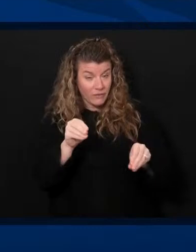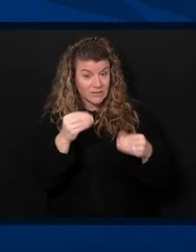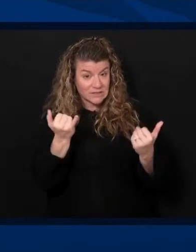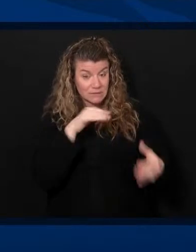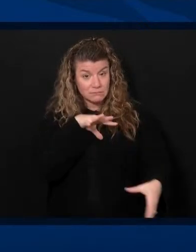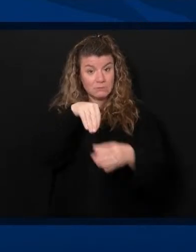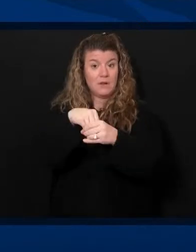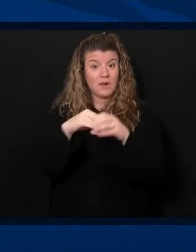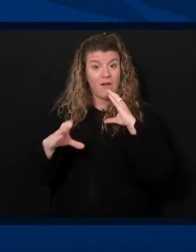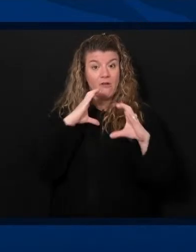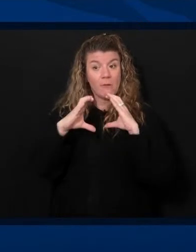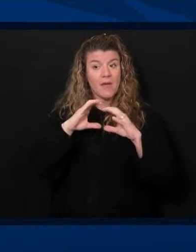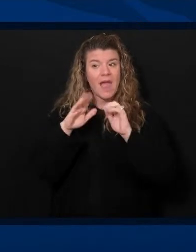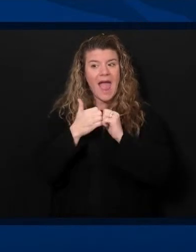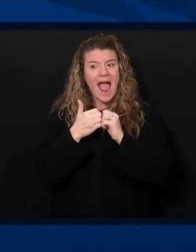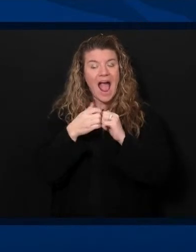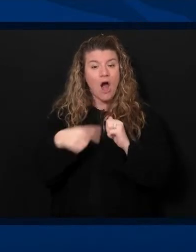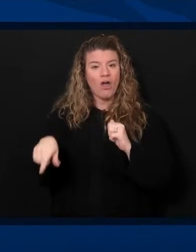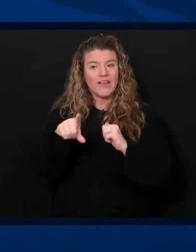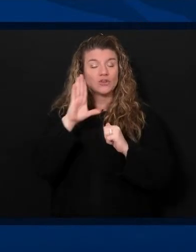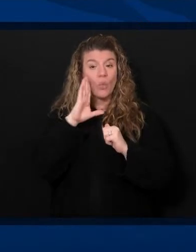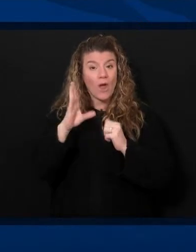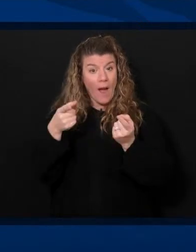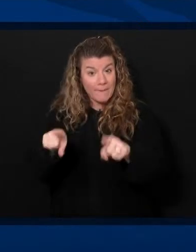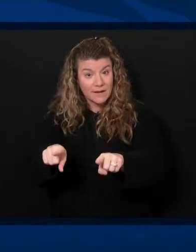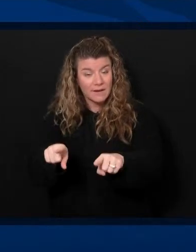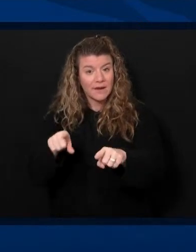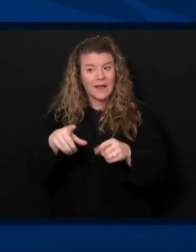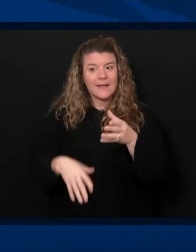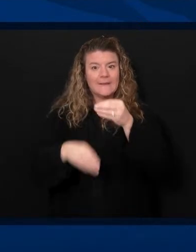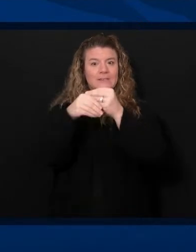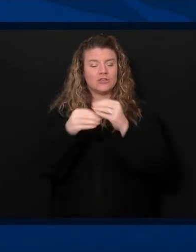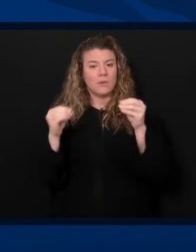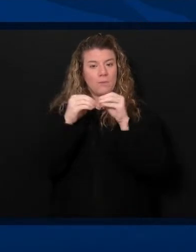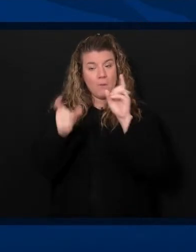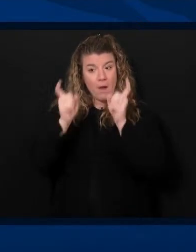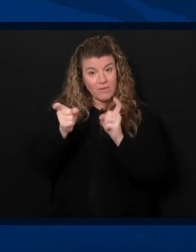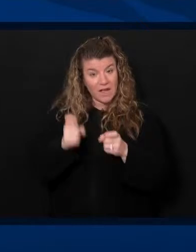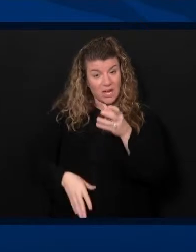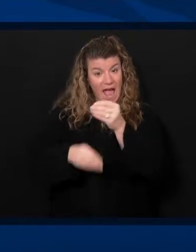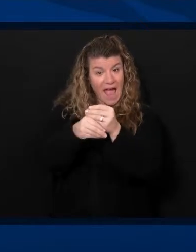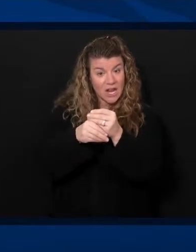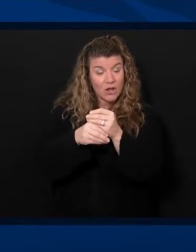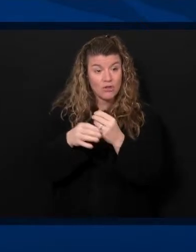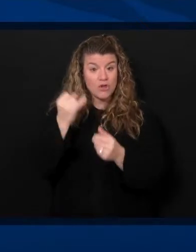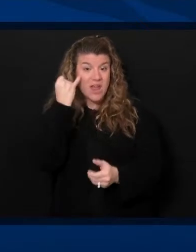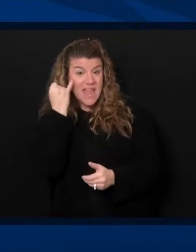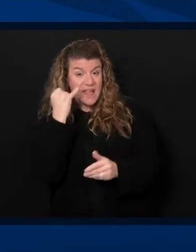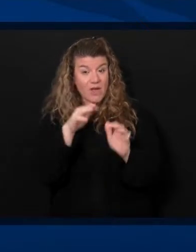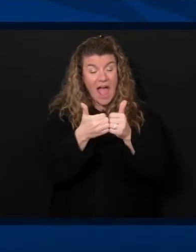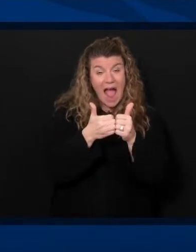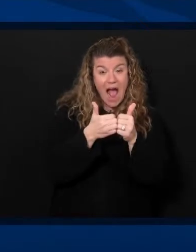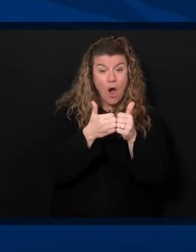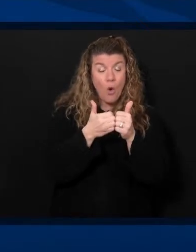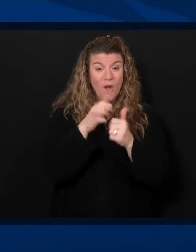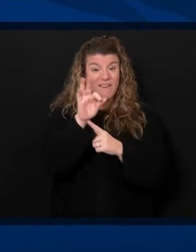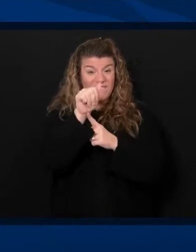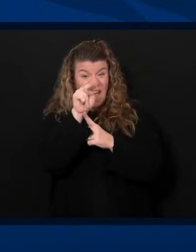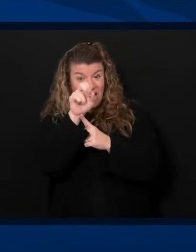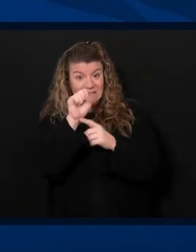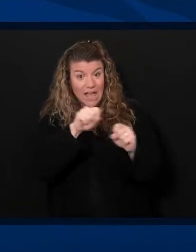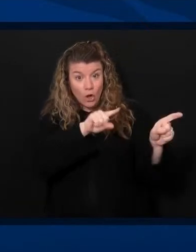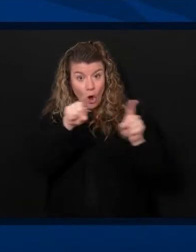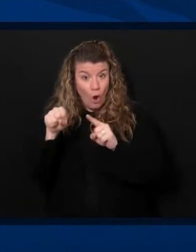conversations about how these sports will actually happen in terms of additional modifications, or if or how fans will be involved? Thank